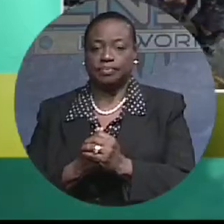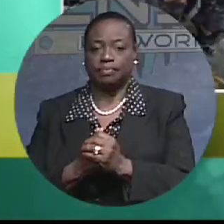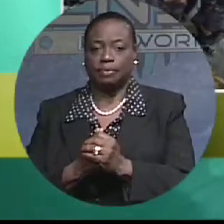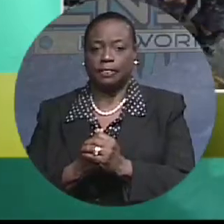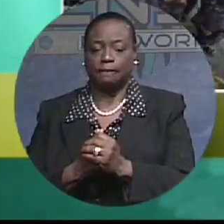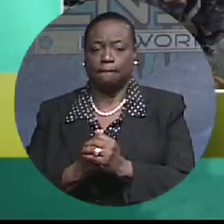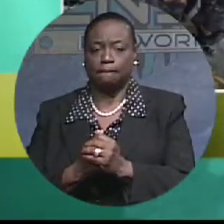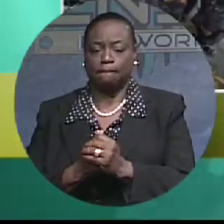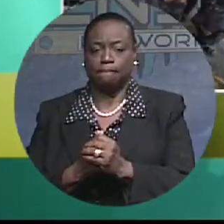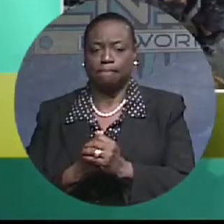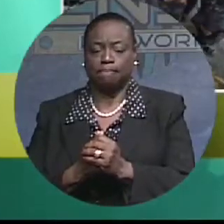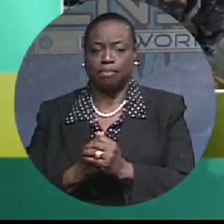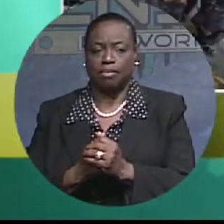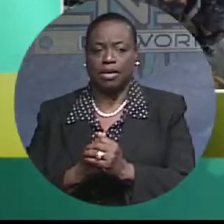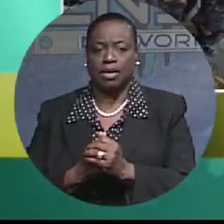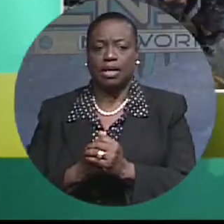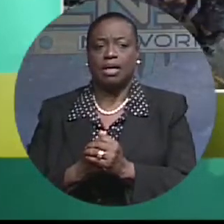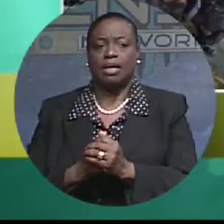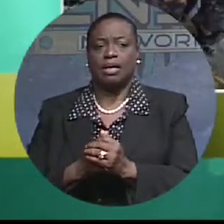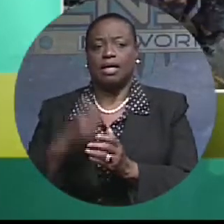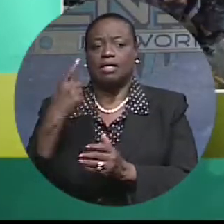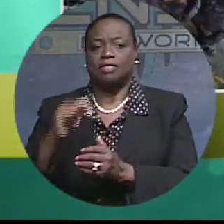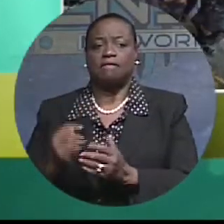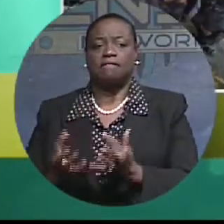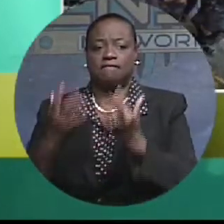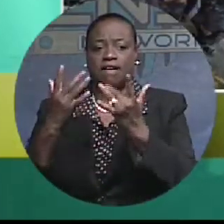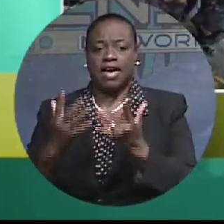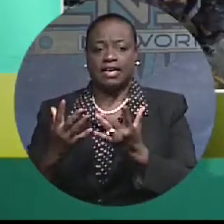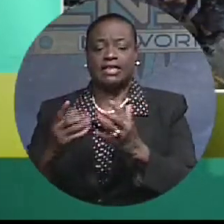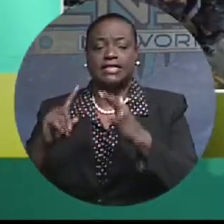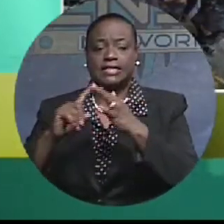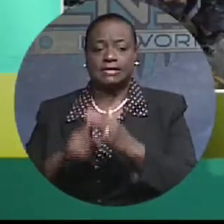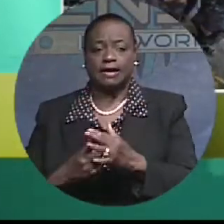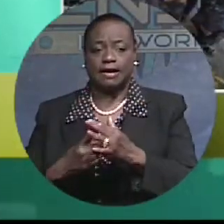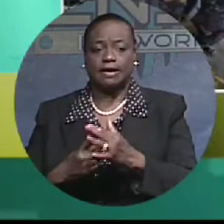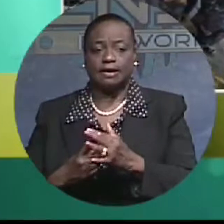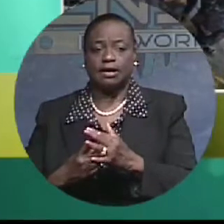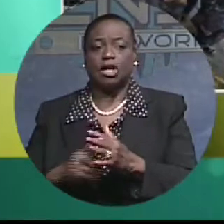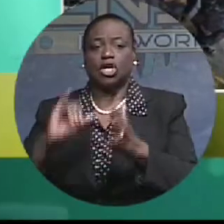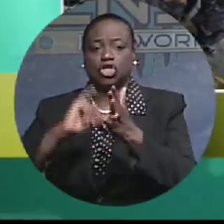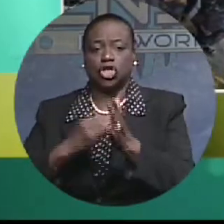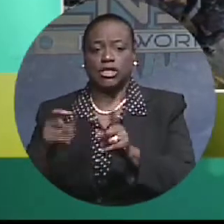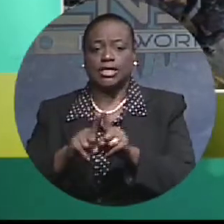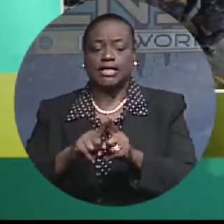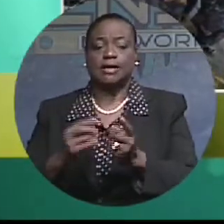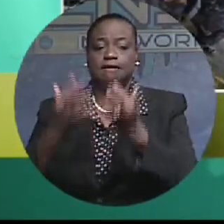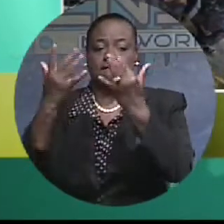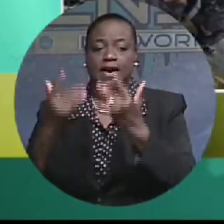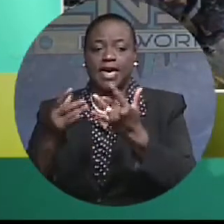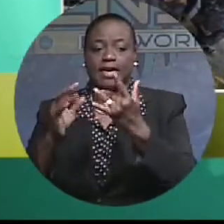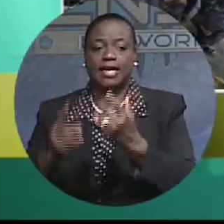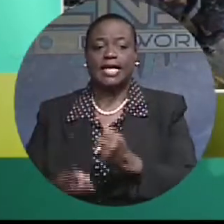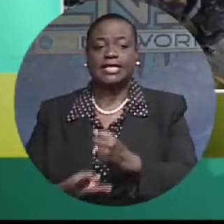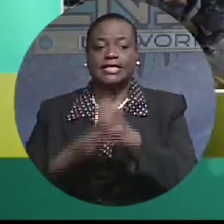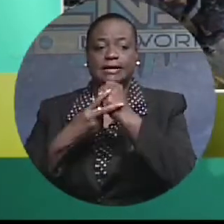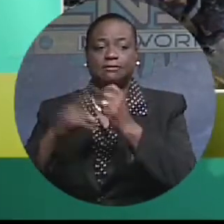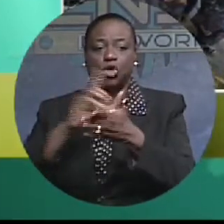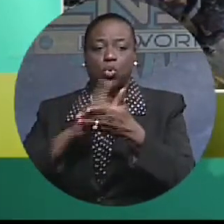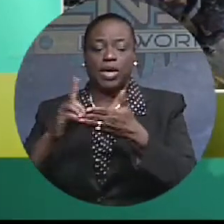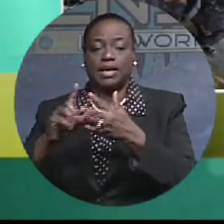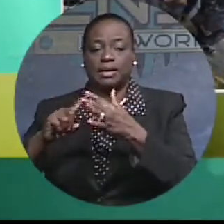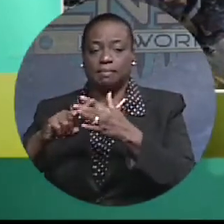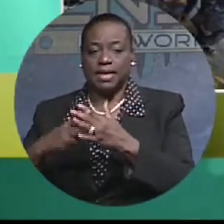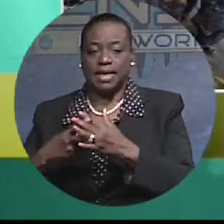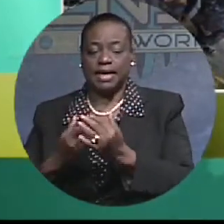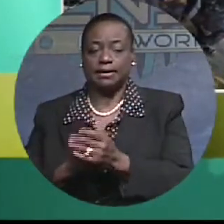Now, the unfortunate irony of this tragedy is that the fire struck just as Fire Safety Week begins. It was the sad example fire officials